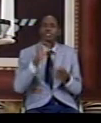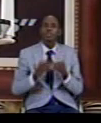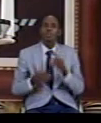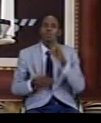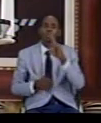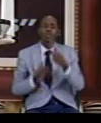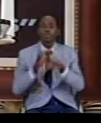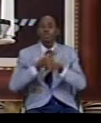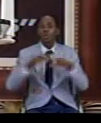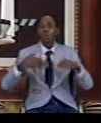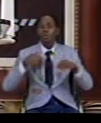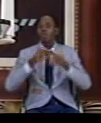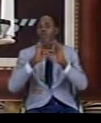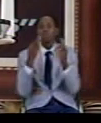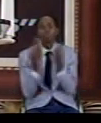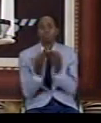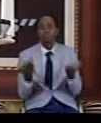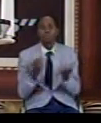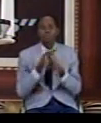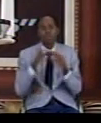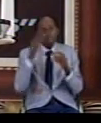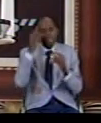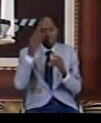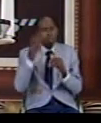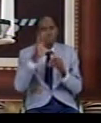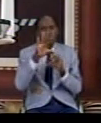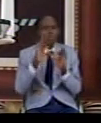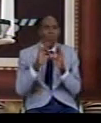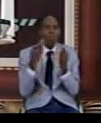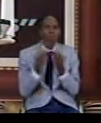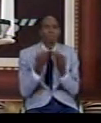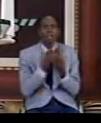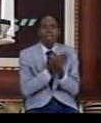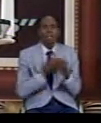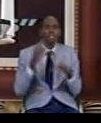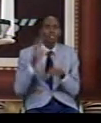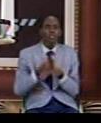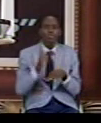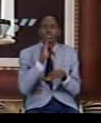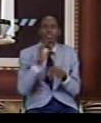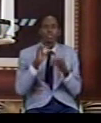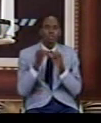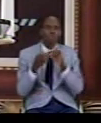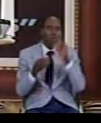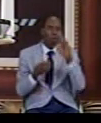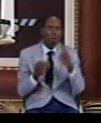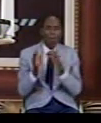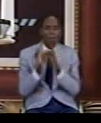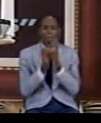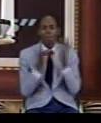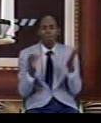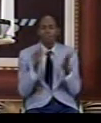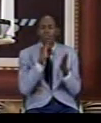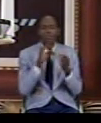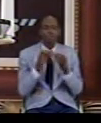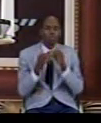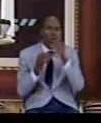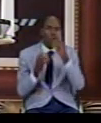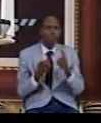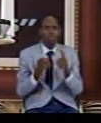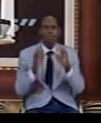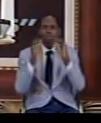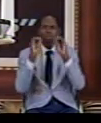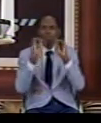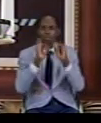don't have a family? You don't think of your family? And church is number one, Bible is number one, doctrine is number